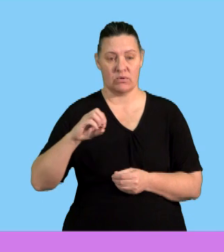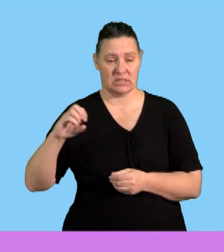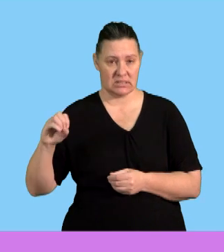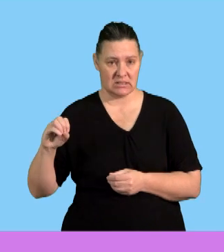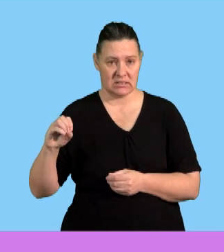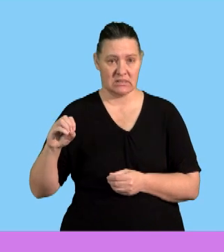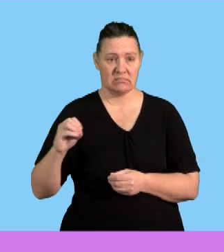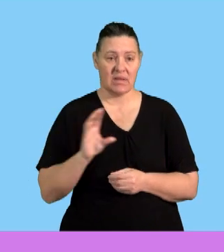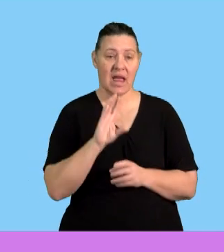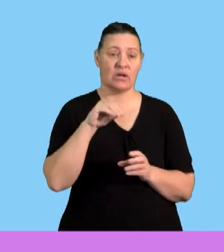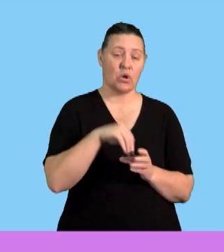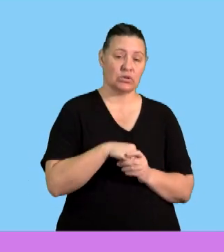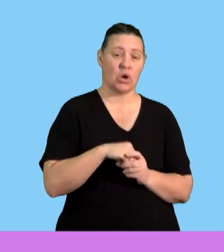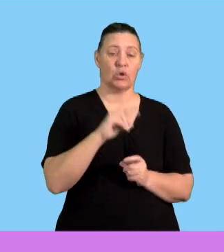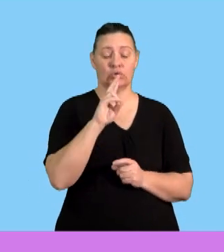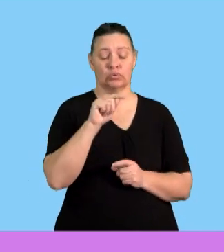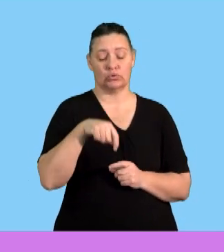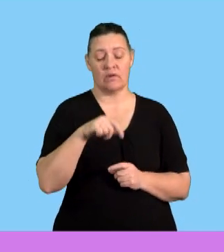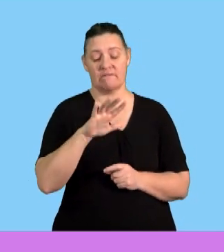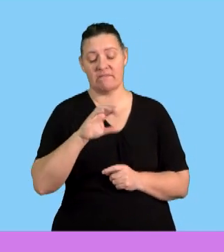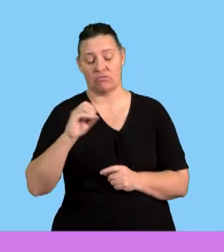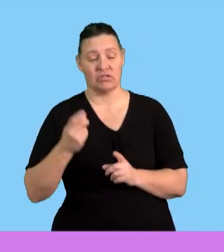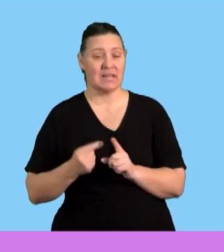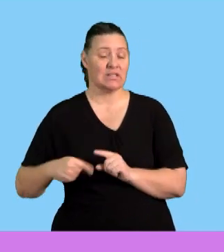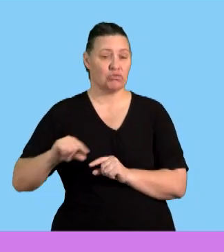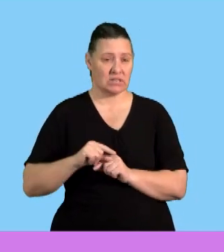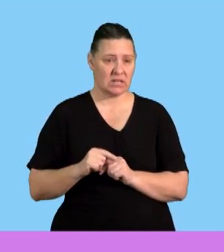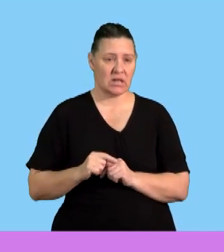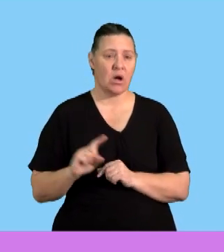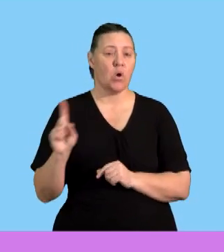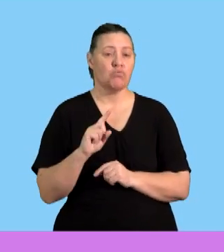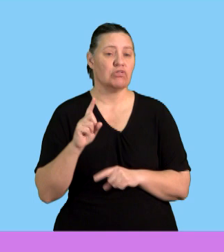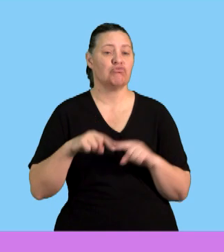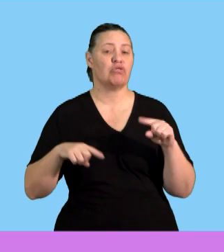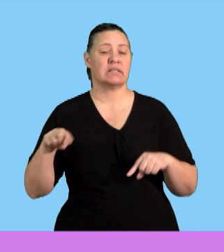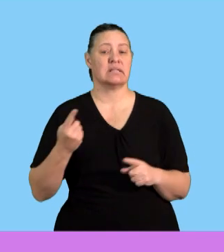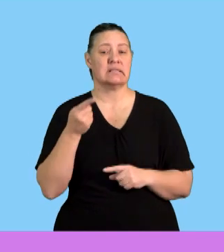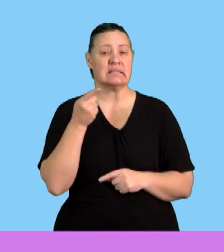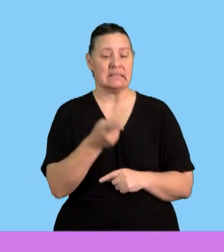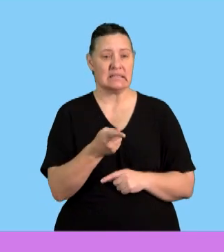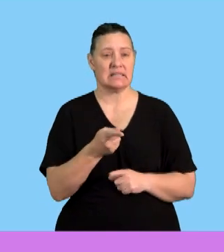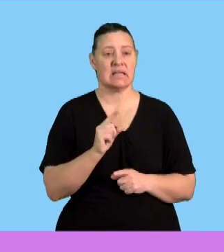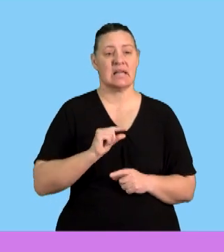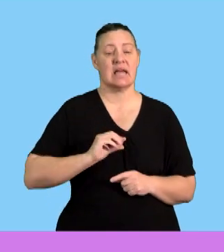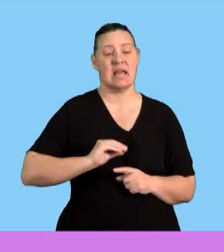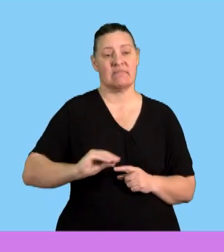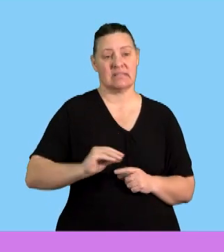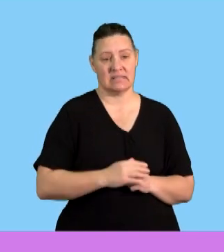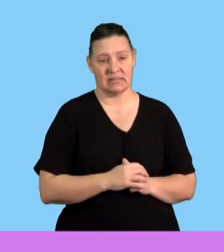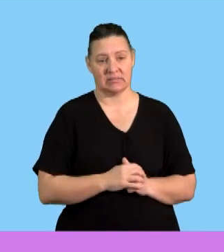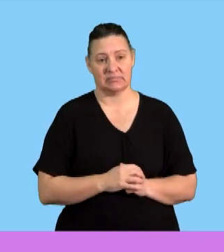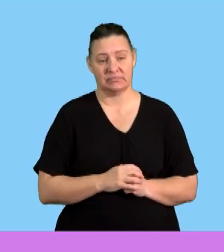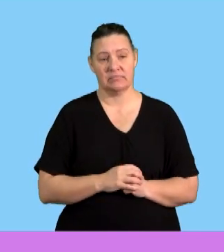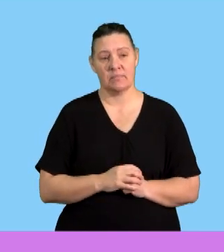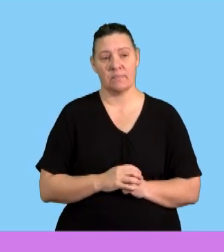20,000, that includes 2,500 Rand interest, at what rate did he